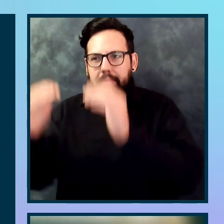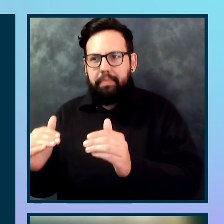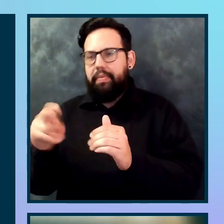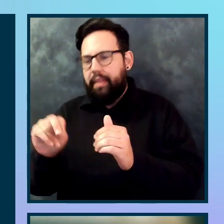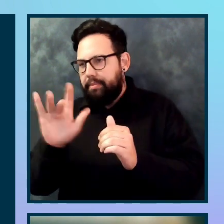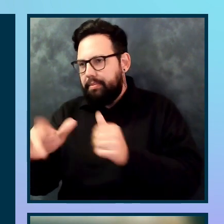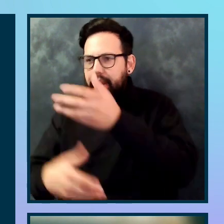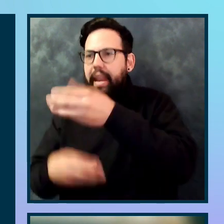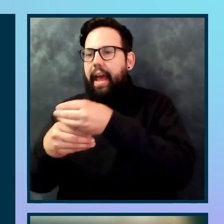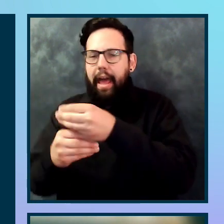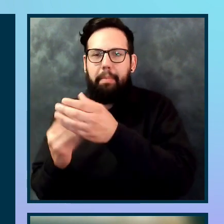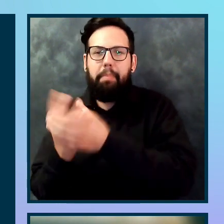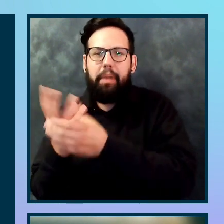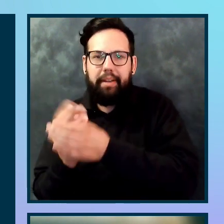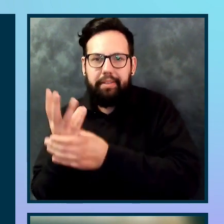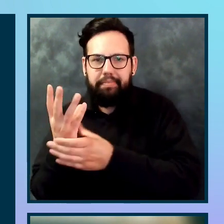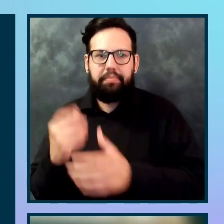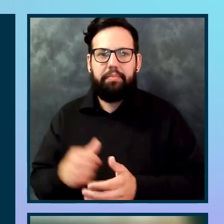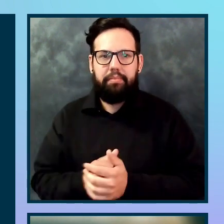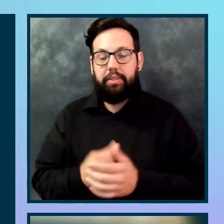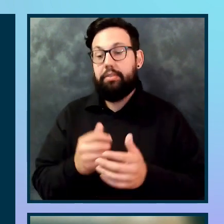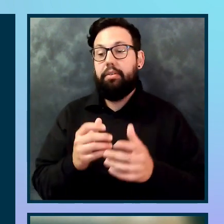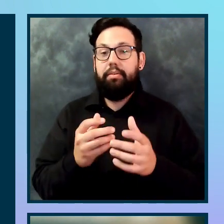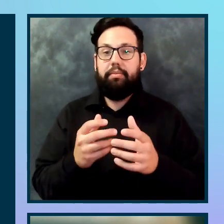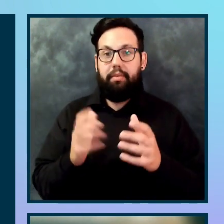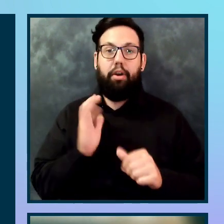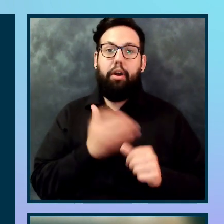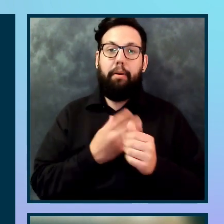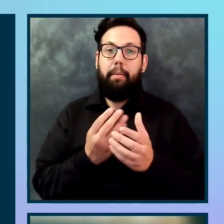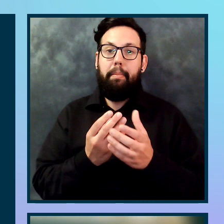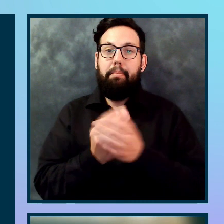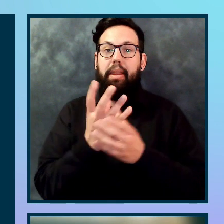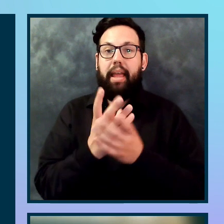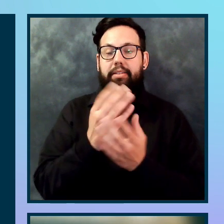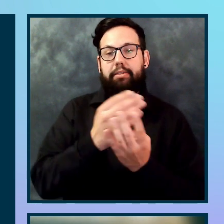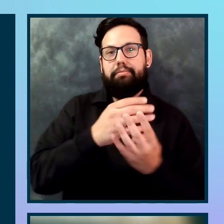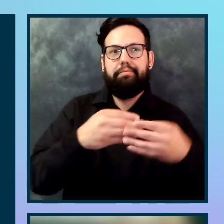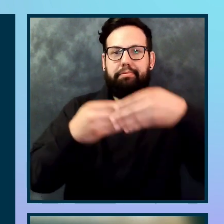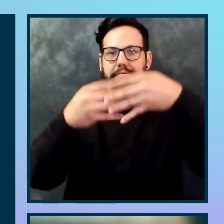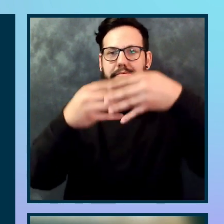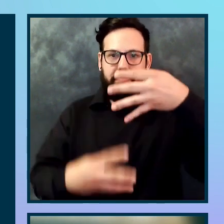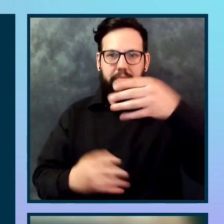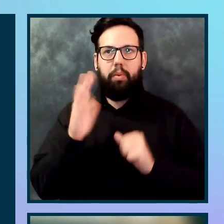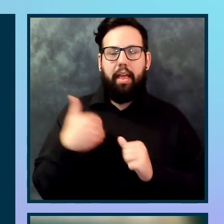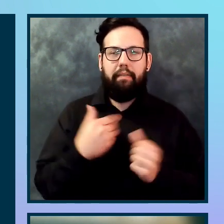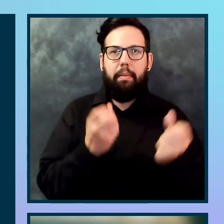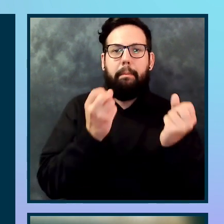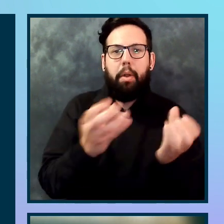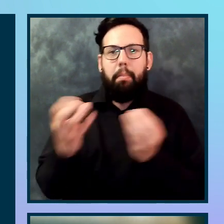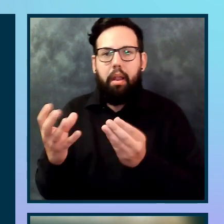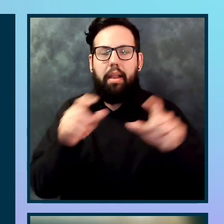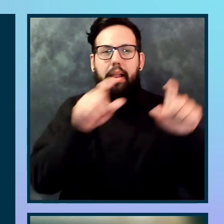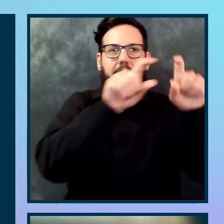button. So in our Plantiverse, we'll have multiple rooms. So that means multiple headings and all of